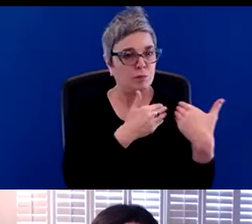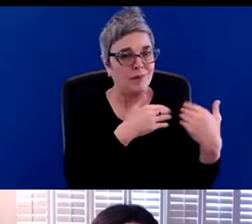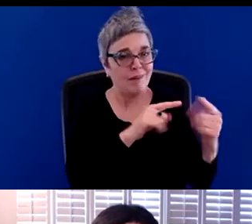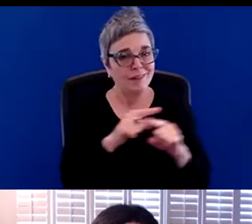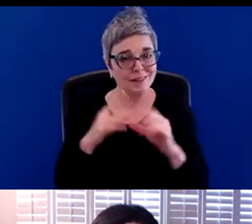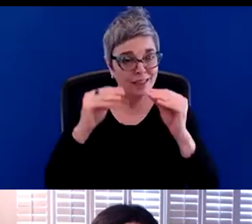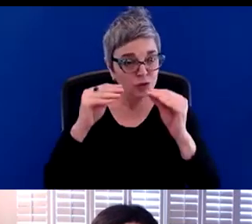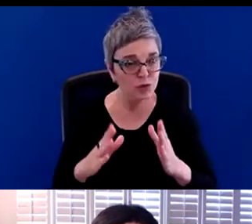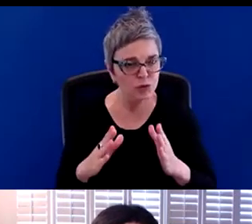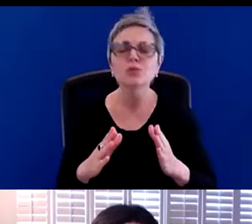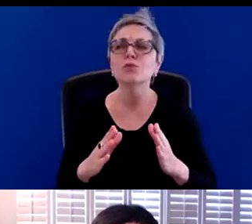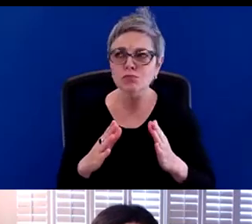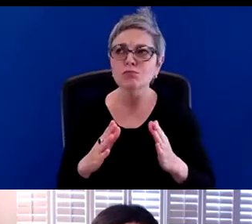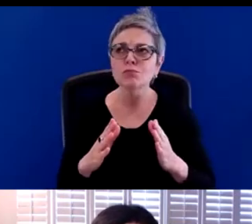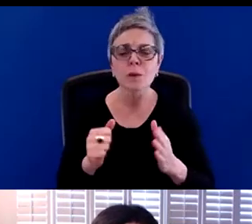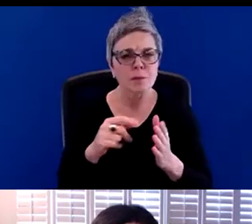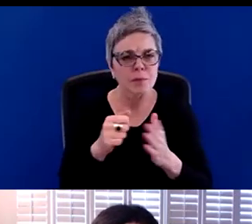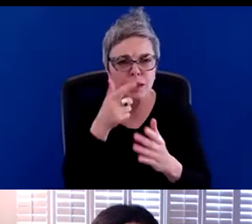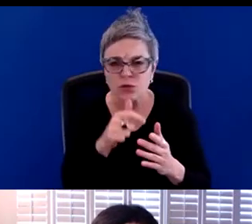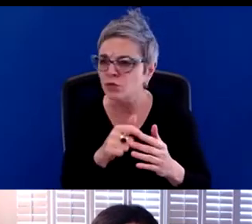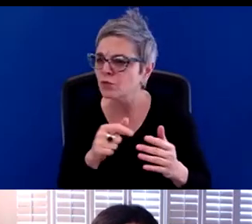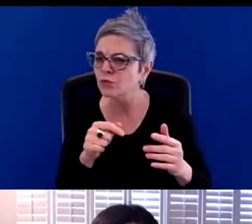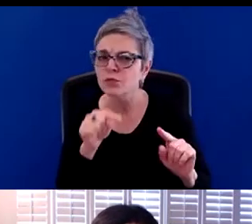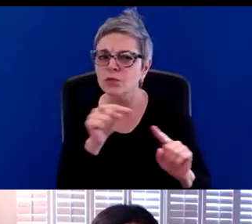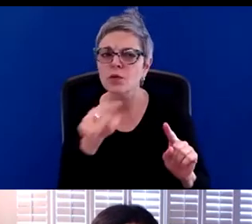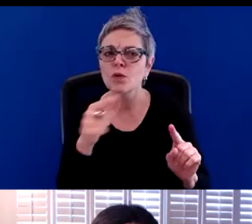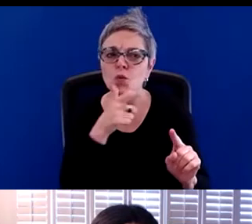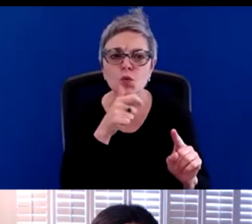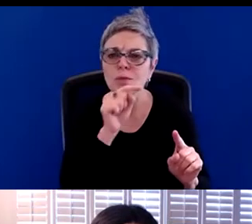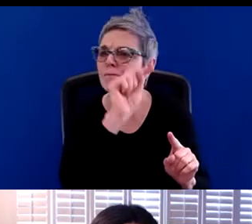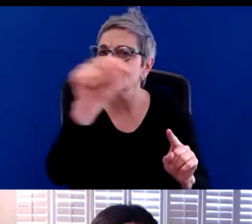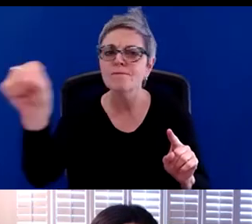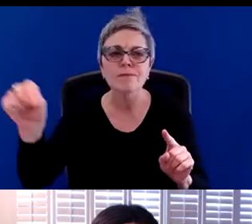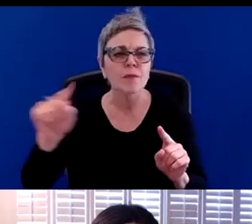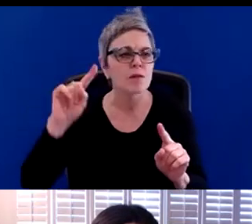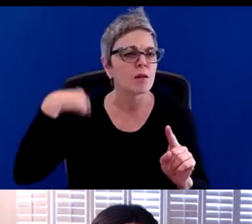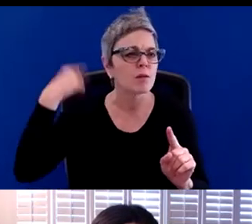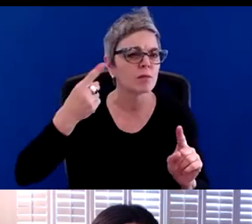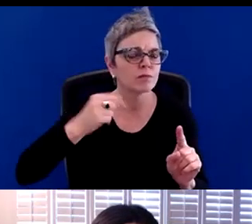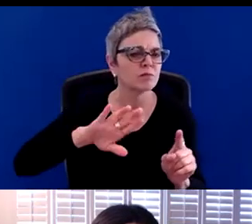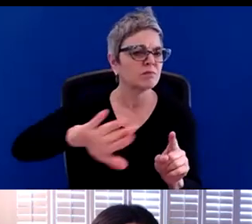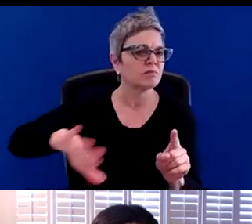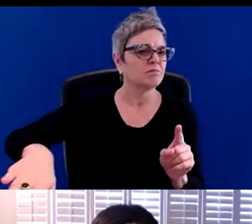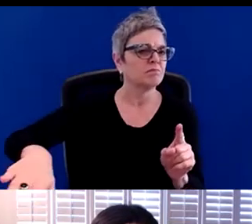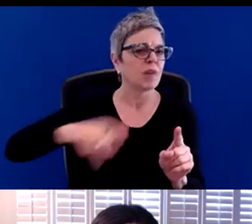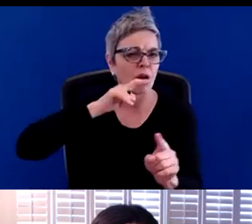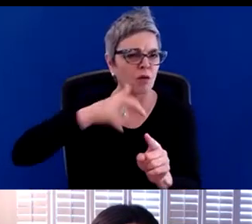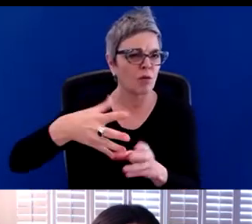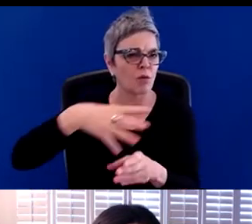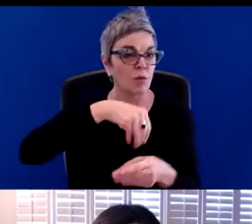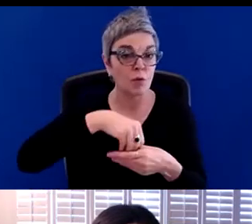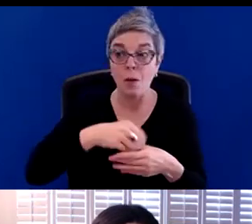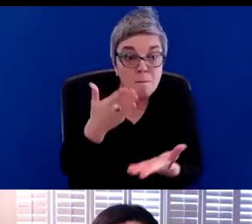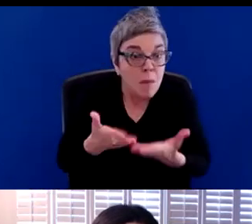places where people aren't being heard, if it's at all possible, because when I myself might be blocking them from